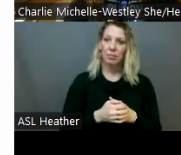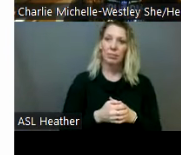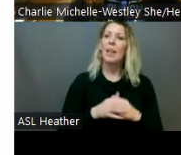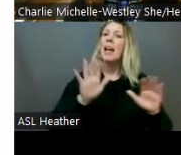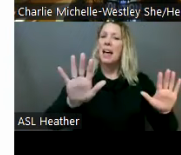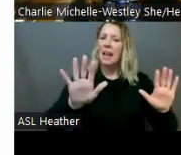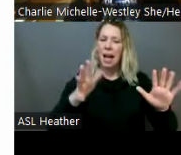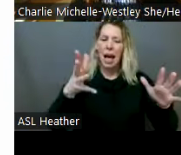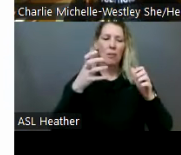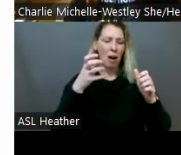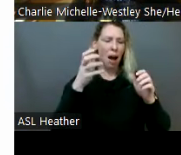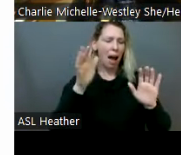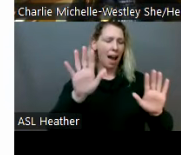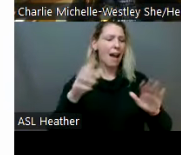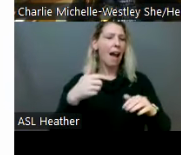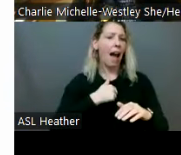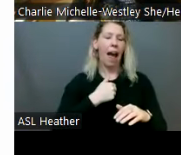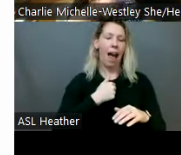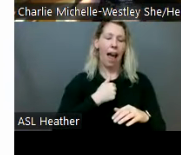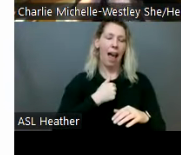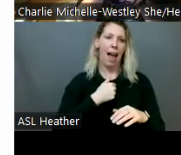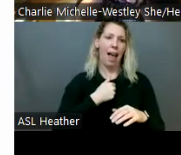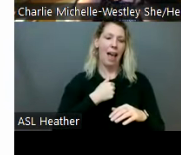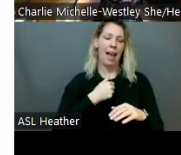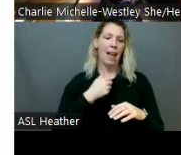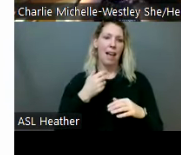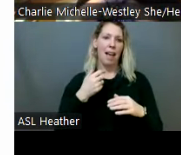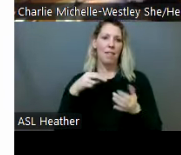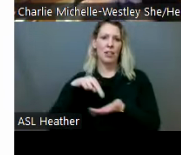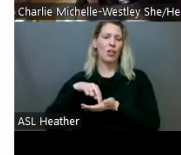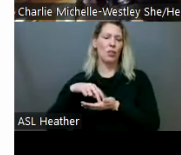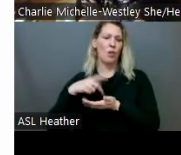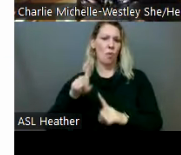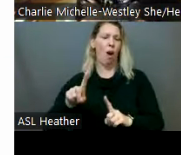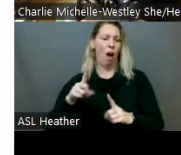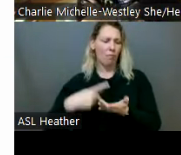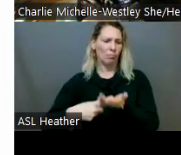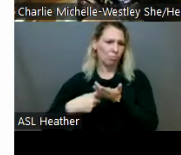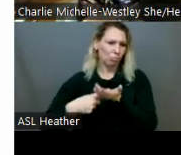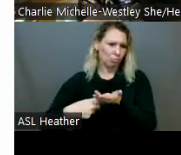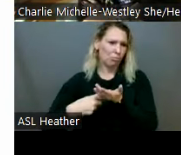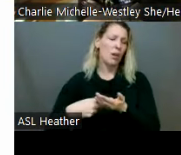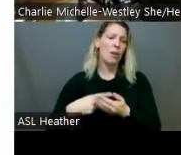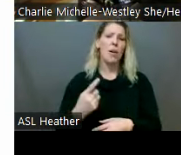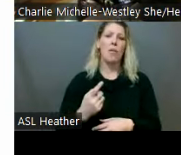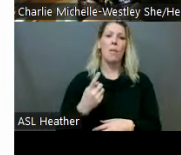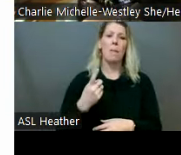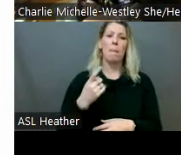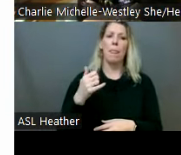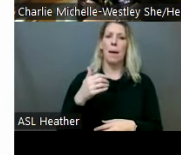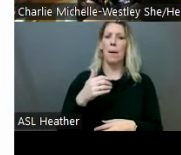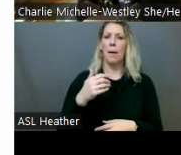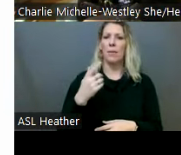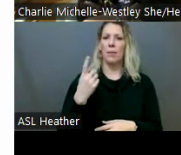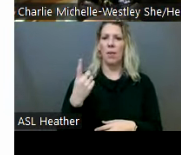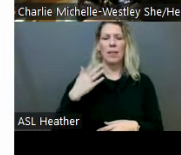just want to flag for the record, because I've stood aside a lot of times while we've been deliberating with each other, and that there was one member of the subcommittee who stood aside on